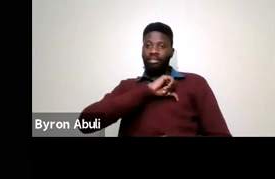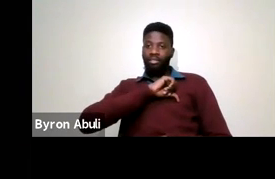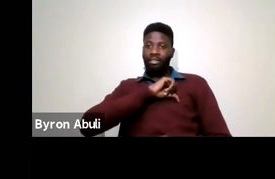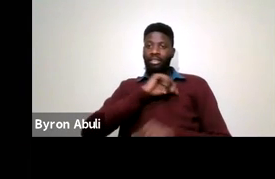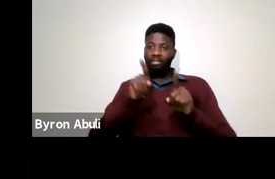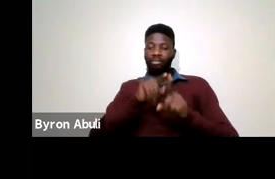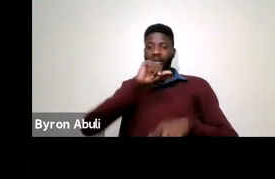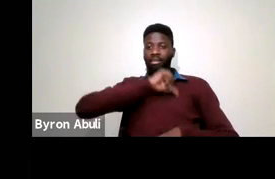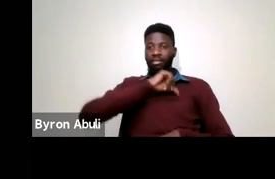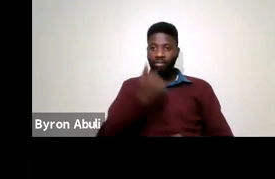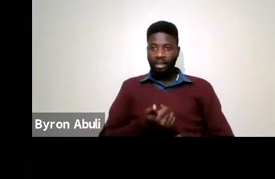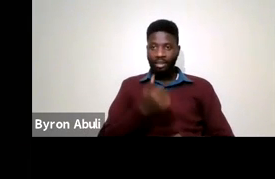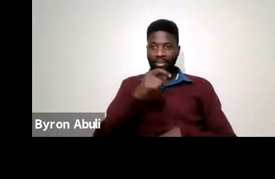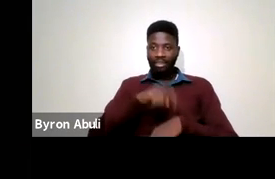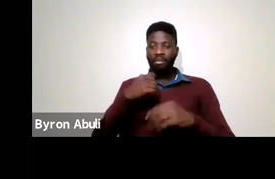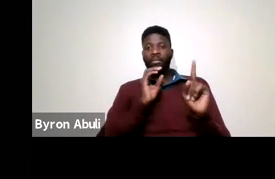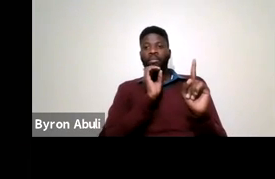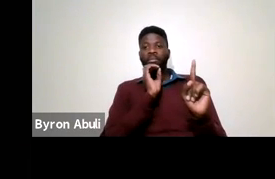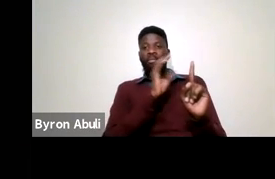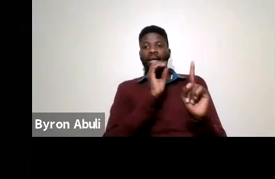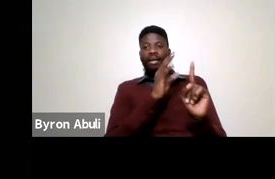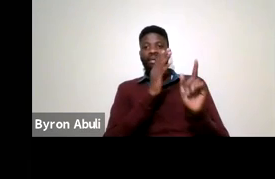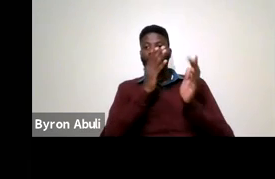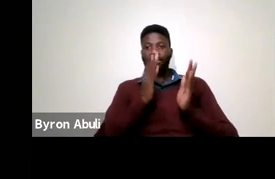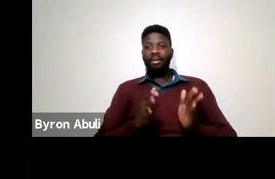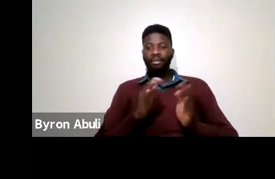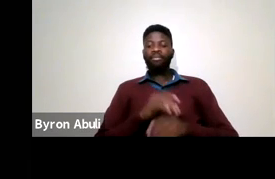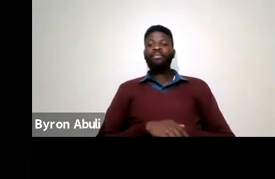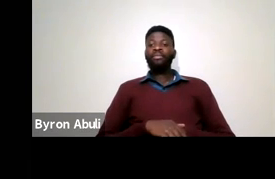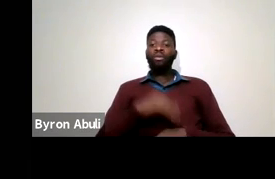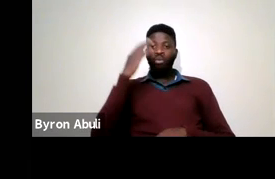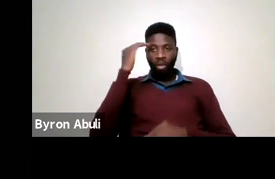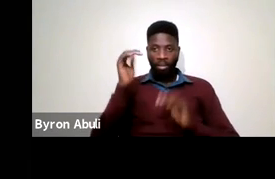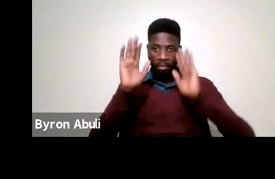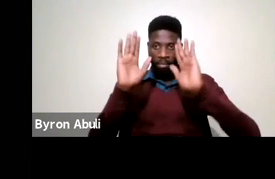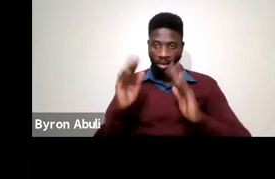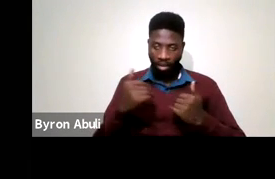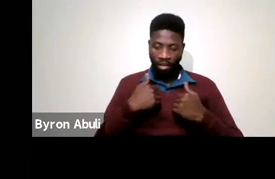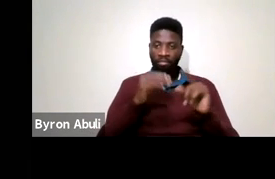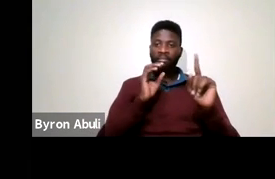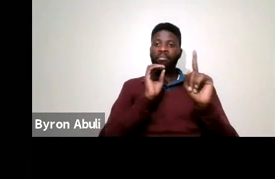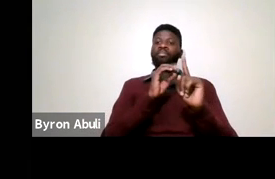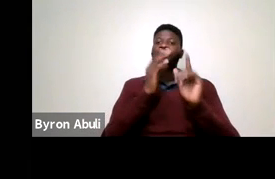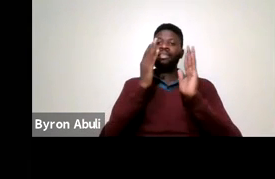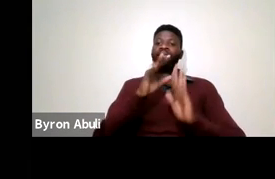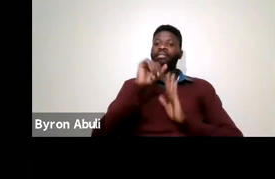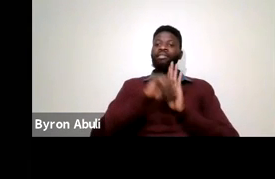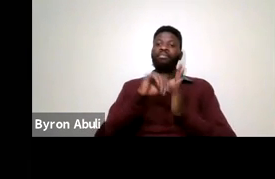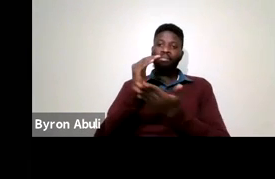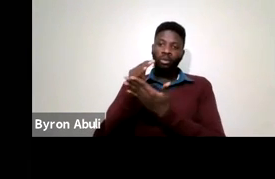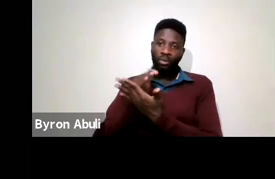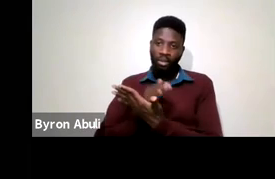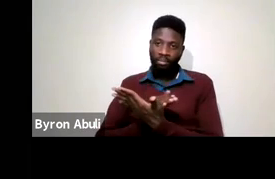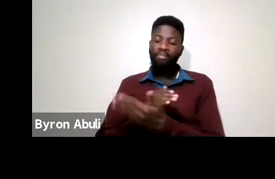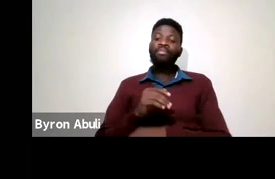of having a mentor. Why is it important that you go through a mentorship program? Remember, in this program, you are going